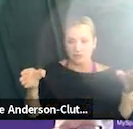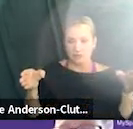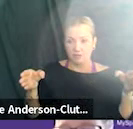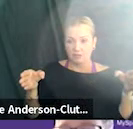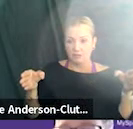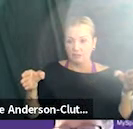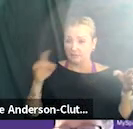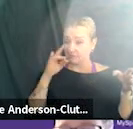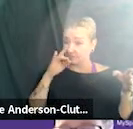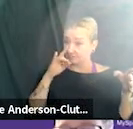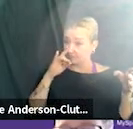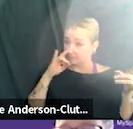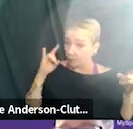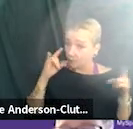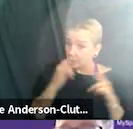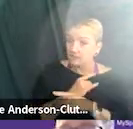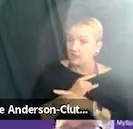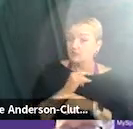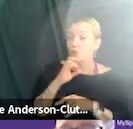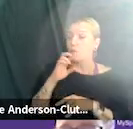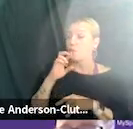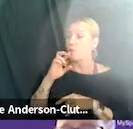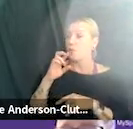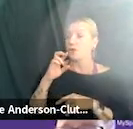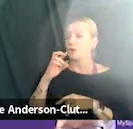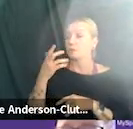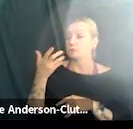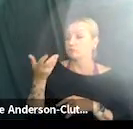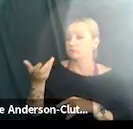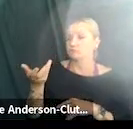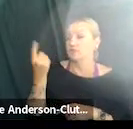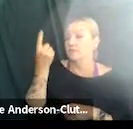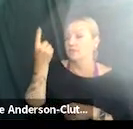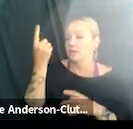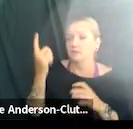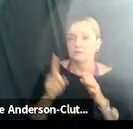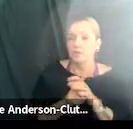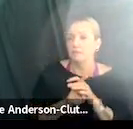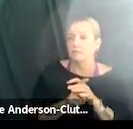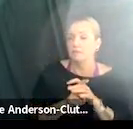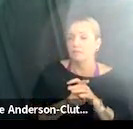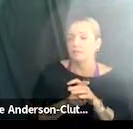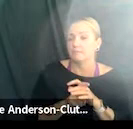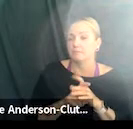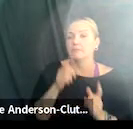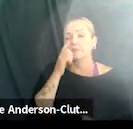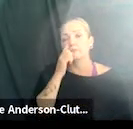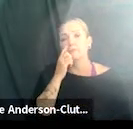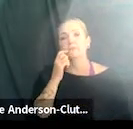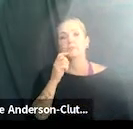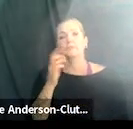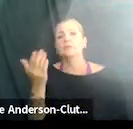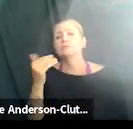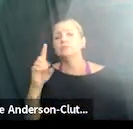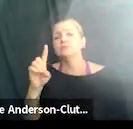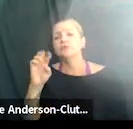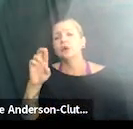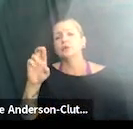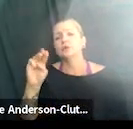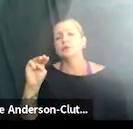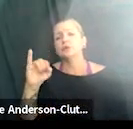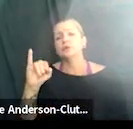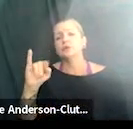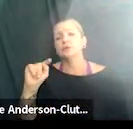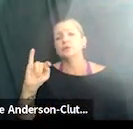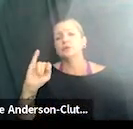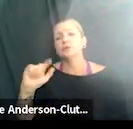Dr. Mitchell, you just need to unmute yourself. Yeah, so as you're talking, I'm just wondering how much prompting were